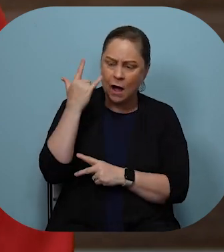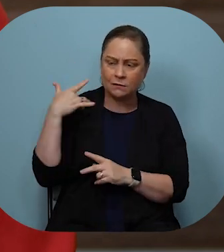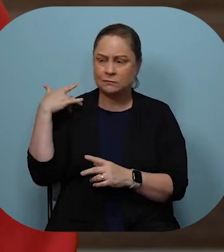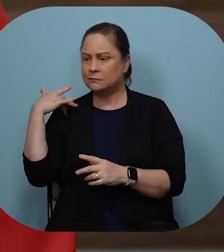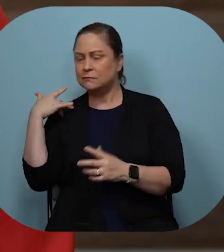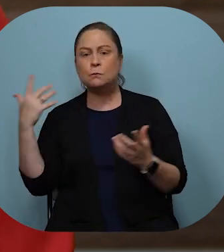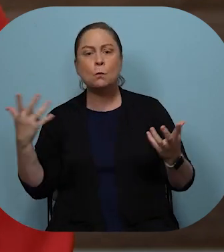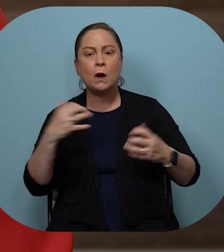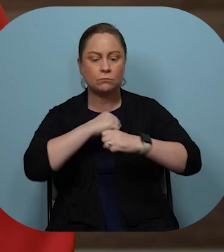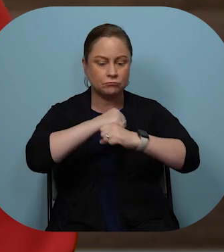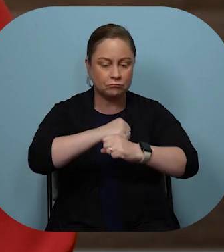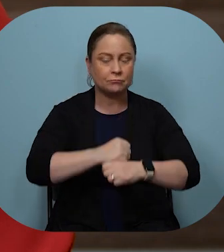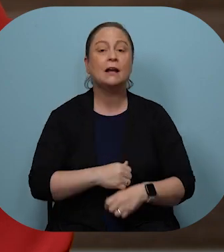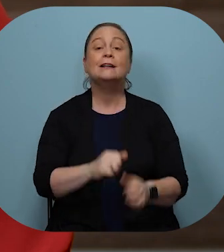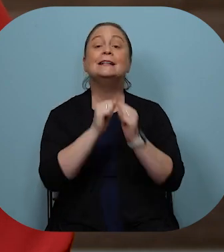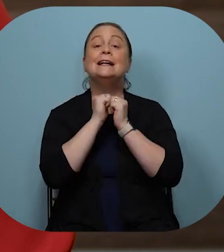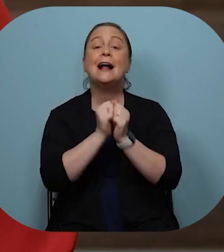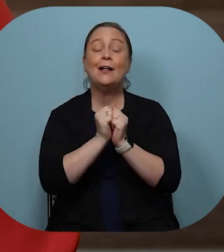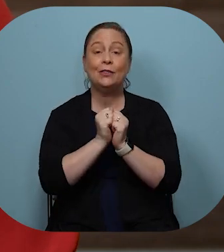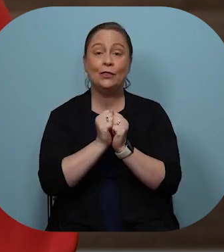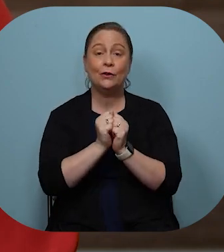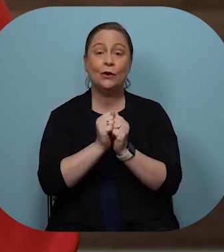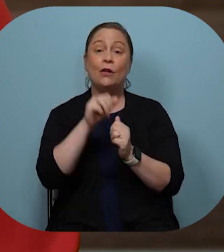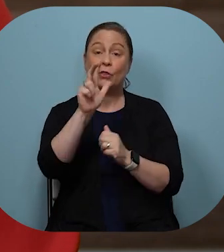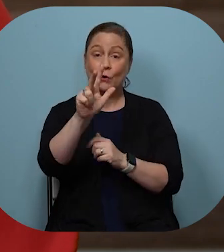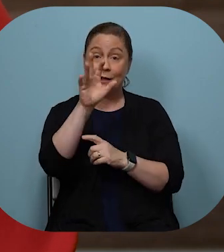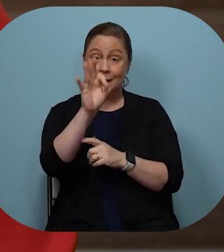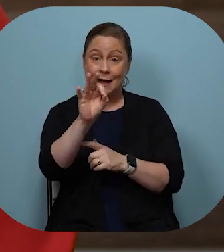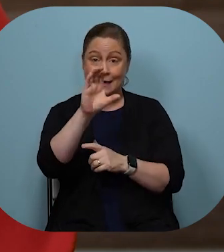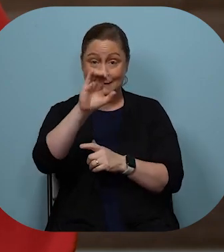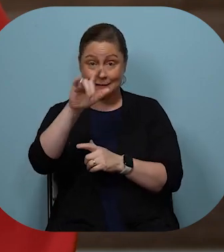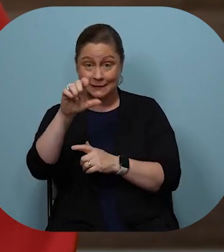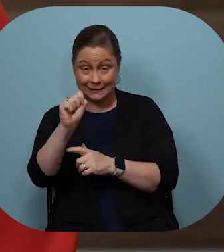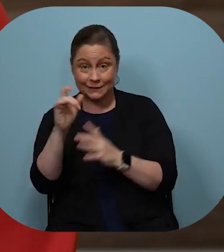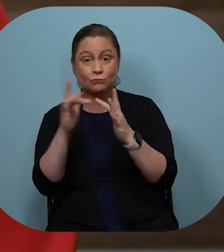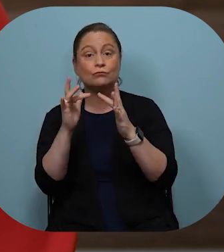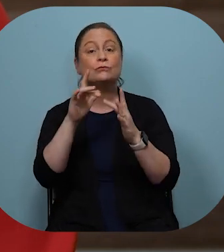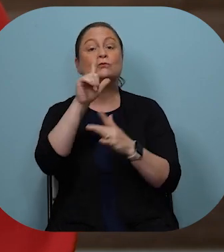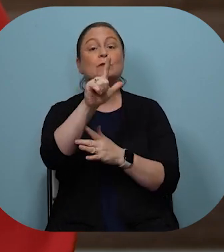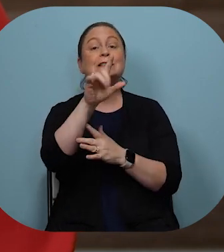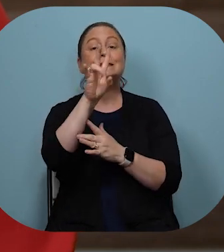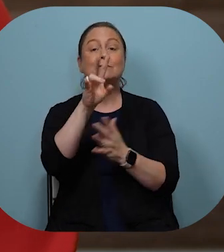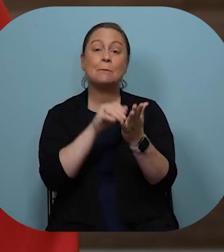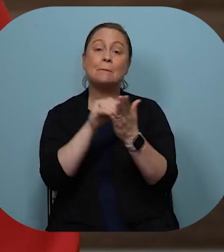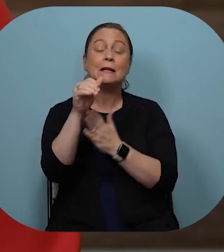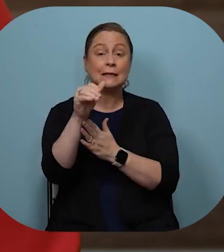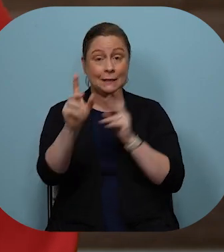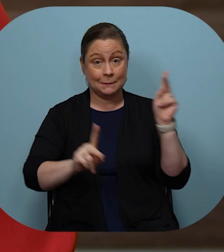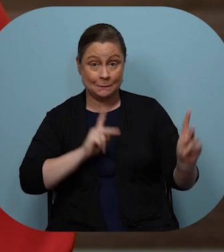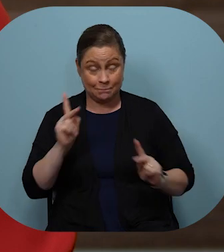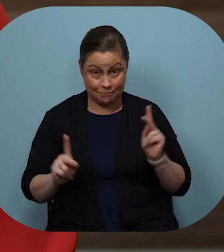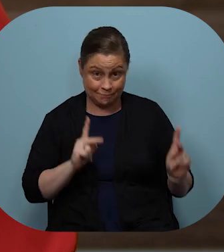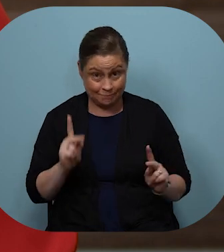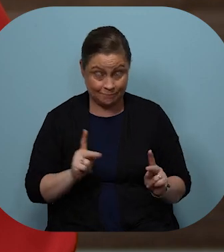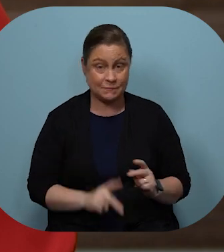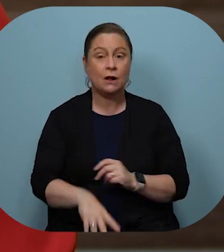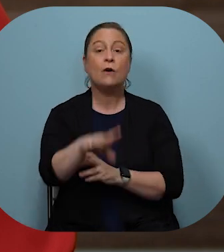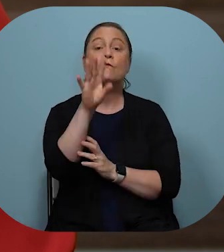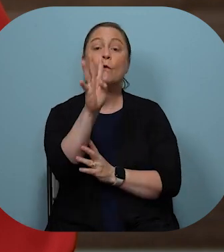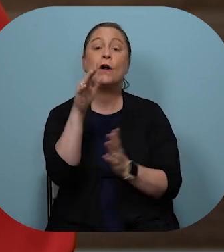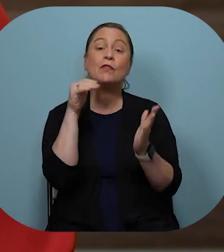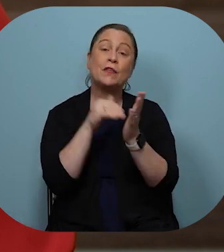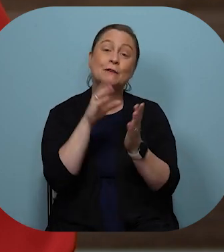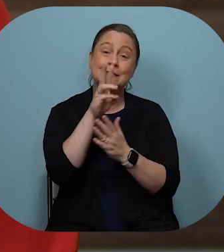barriers. Together, these 39 CILs reached over 27 million individuals, created